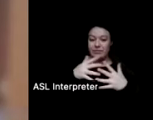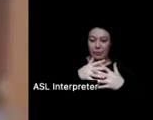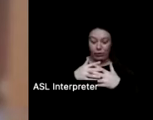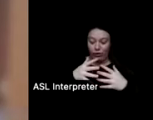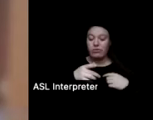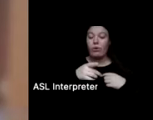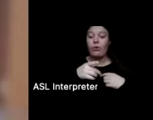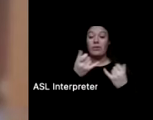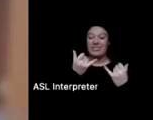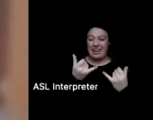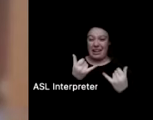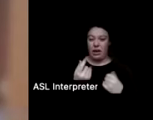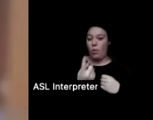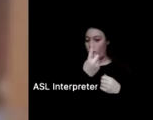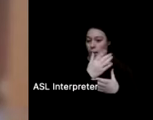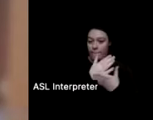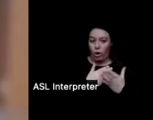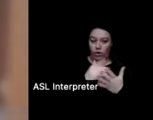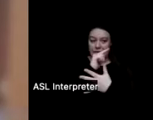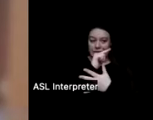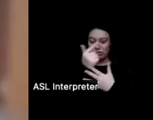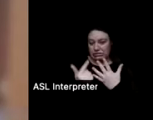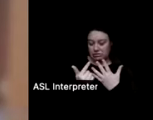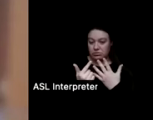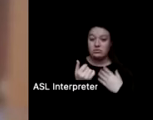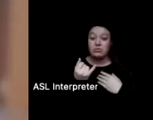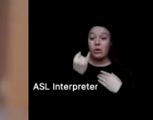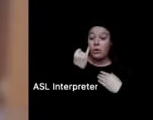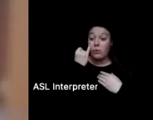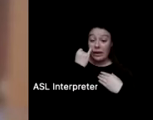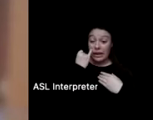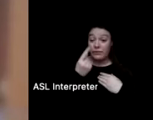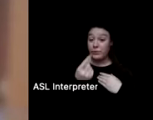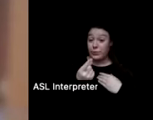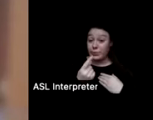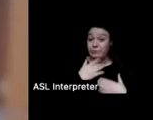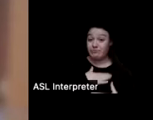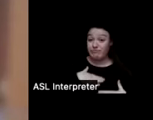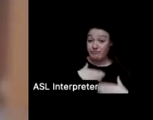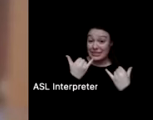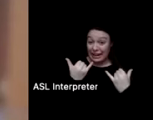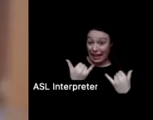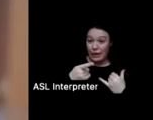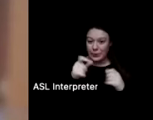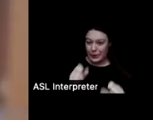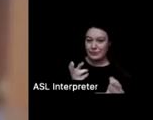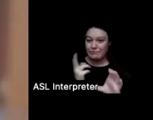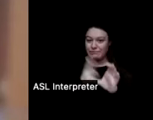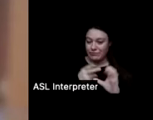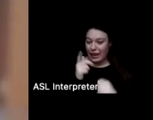learn a lot today and you are encouraged to join us again, please keep in mind that signing up for our